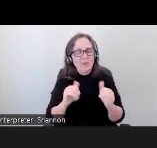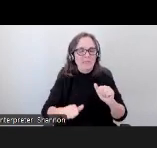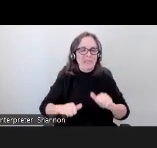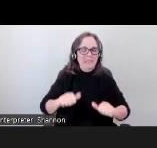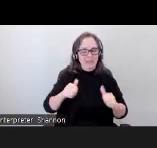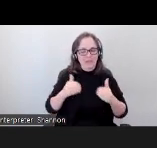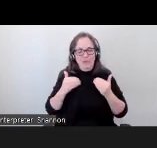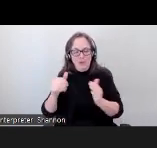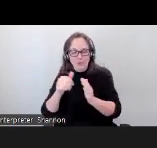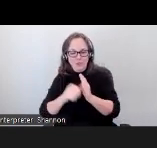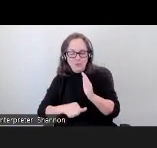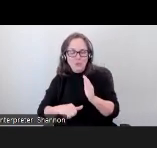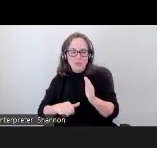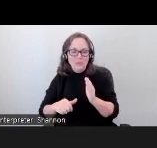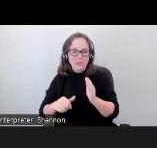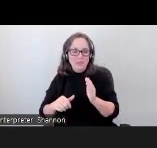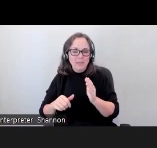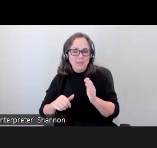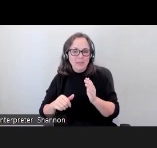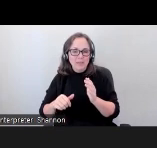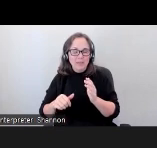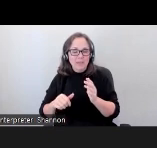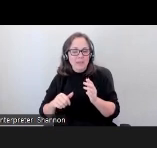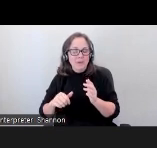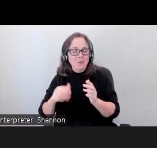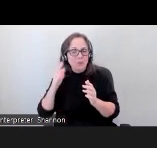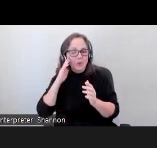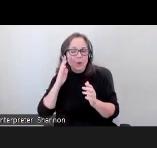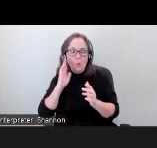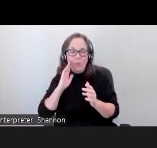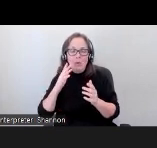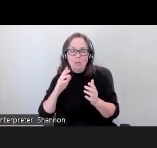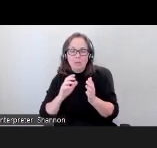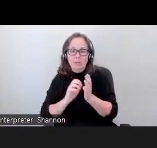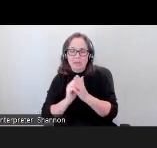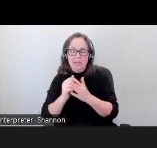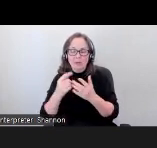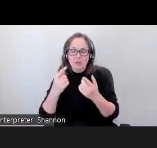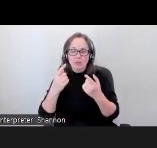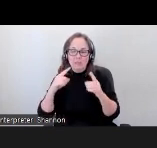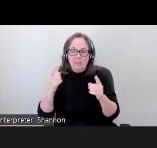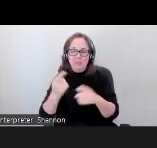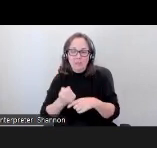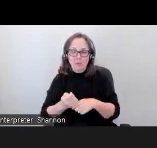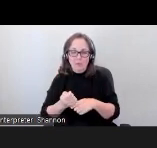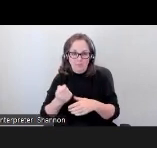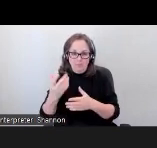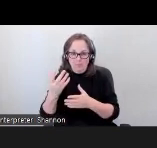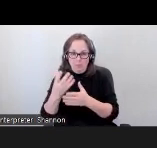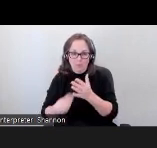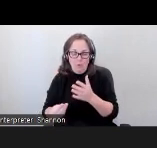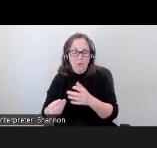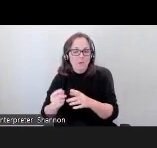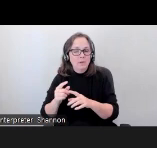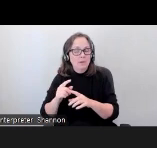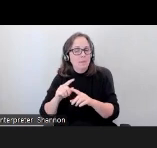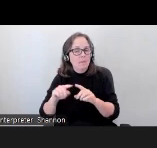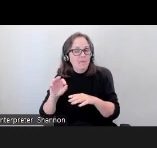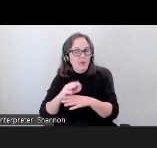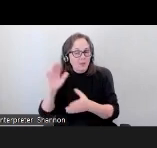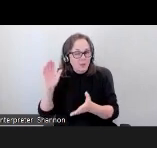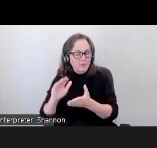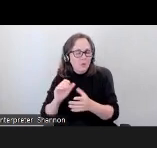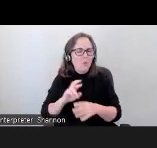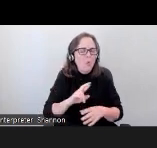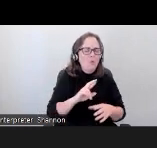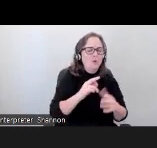and achieve a best oncologic outcomes that comes with some functional compromise, or do you